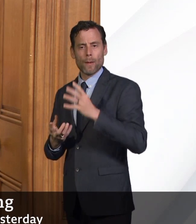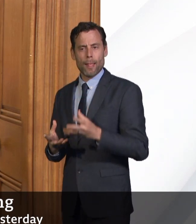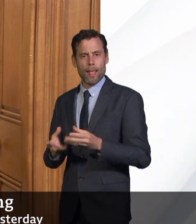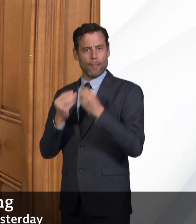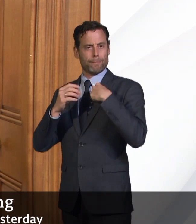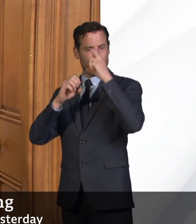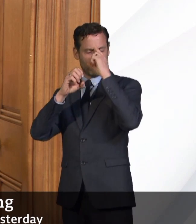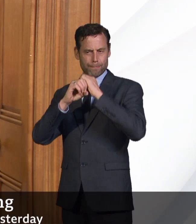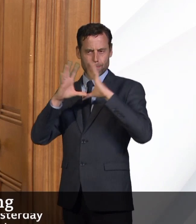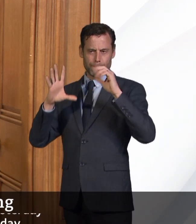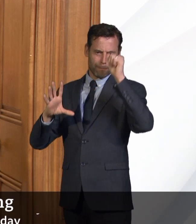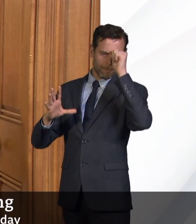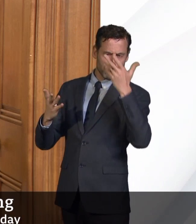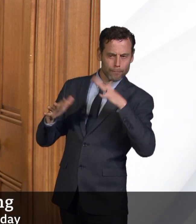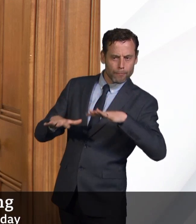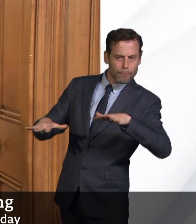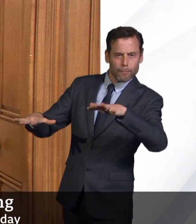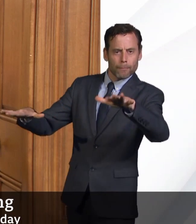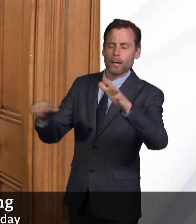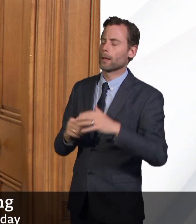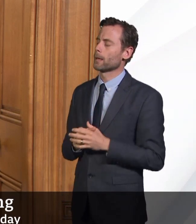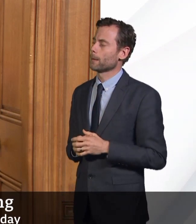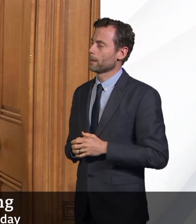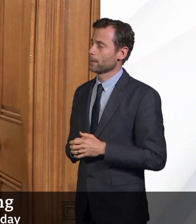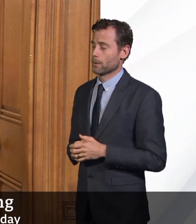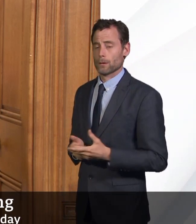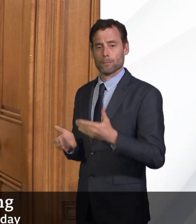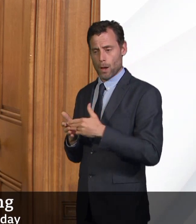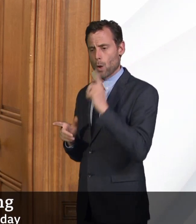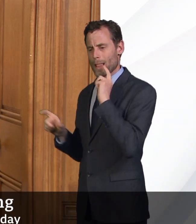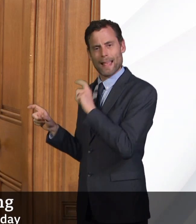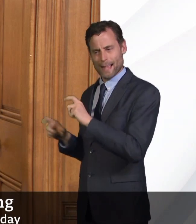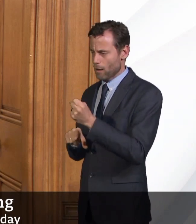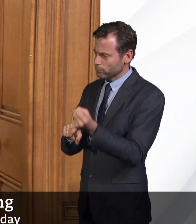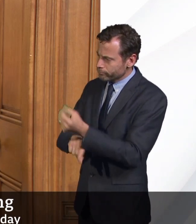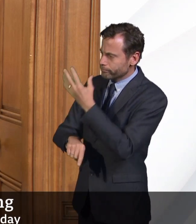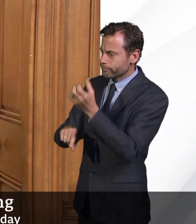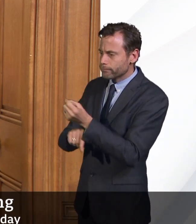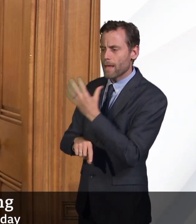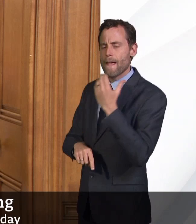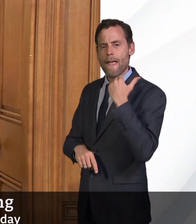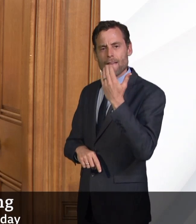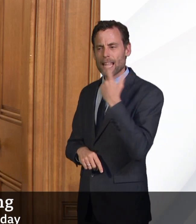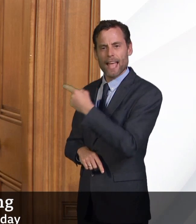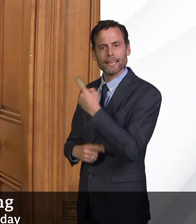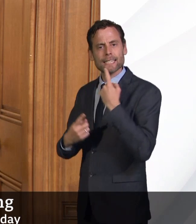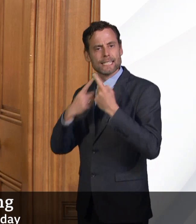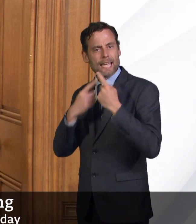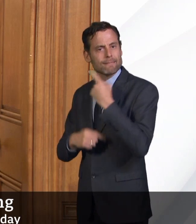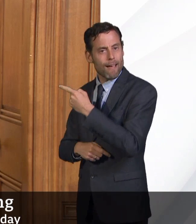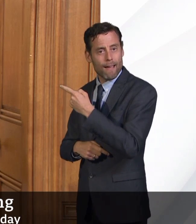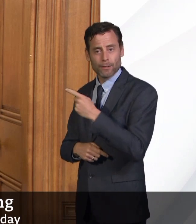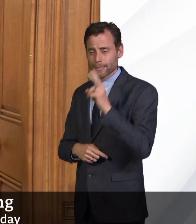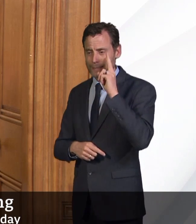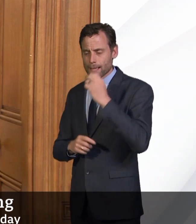And obviously, we also have the daily data that we've been publishing now regularly from our coronavirus